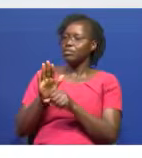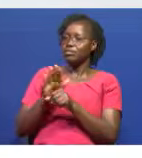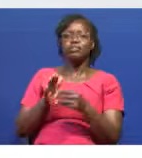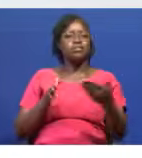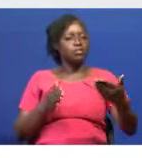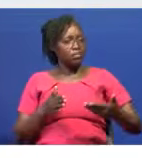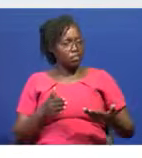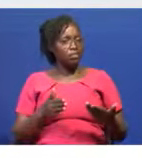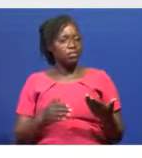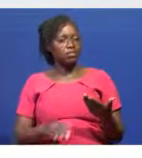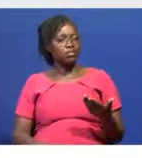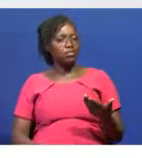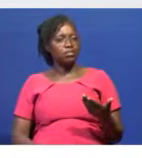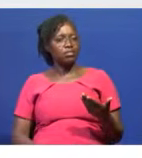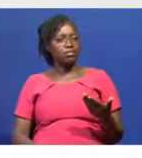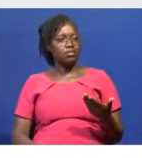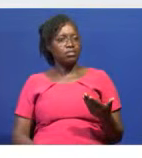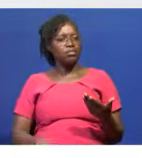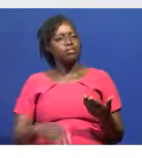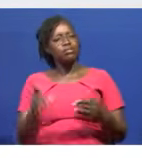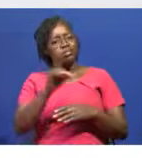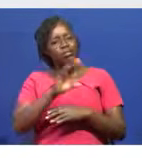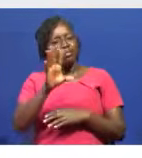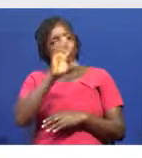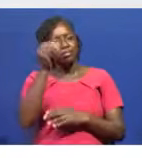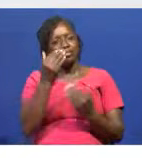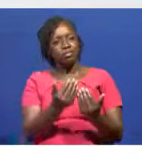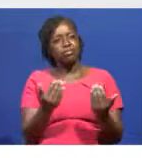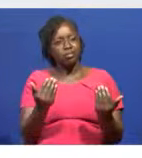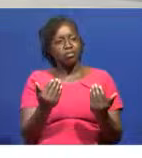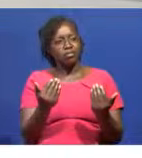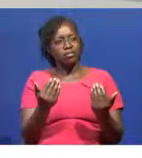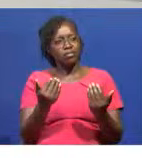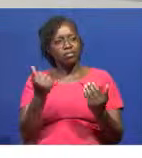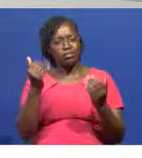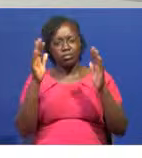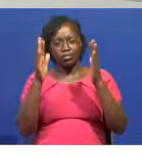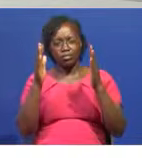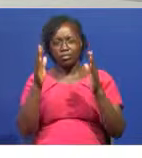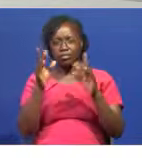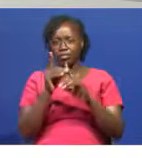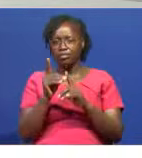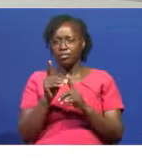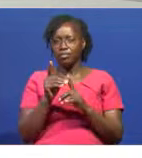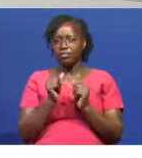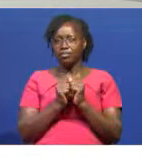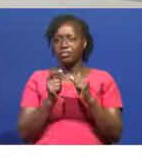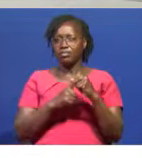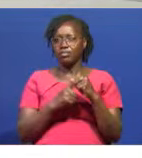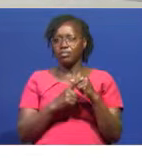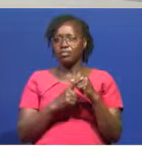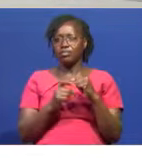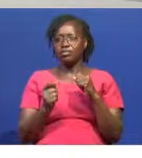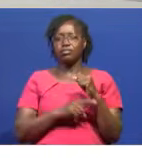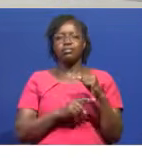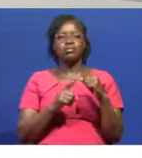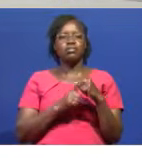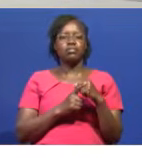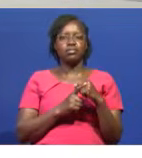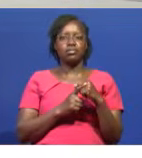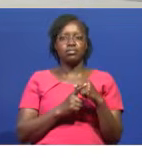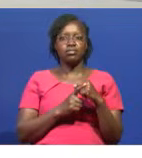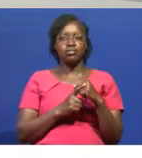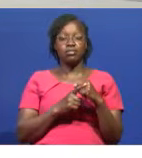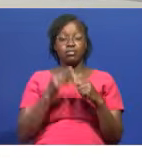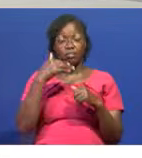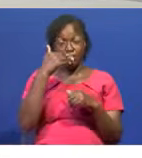Karibu sana. So the Day of the African Child being commemorated on the 16th of June. That's going to be